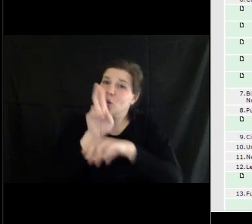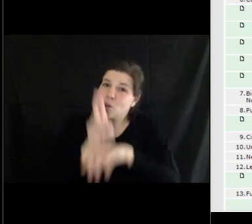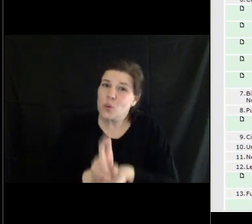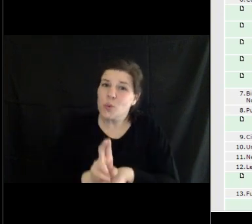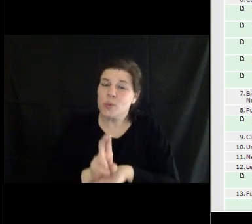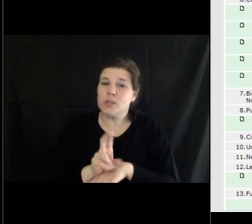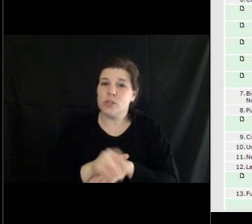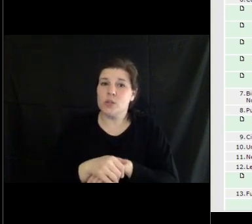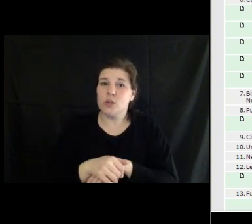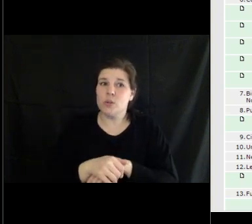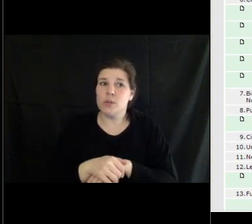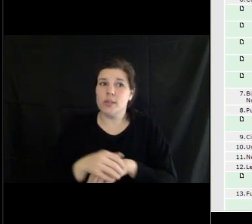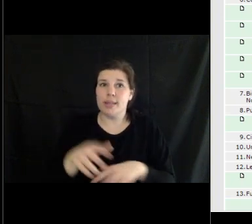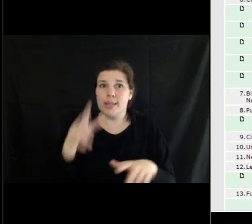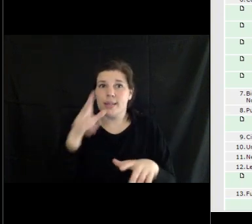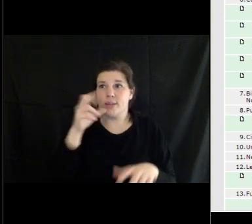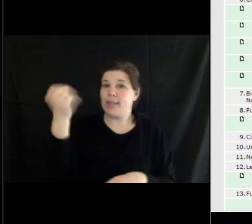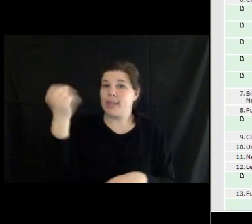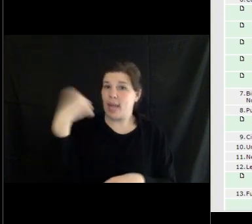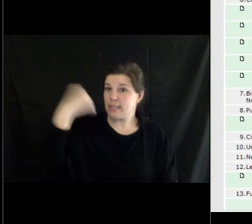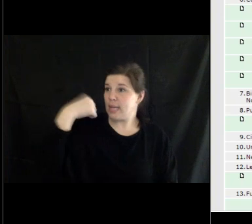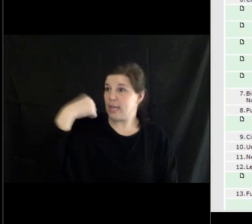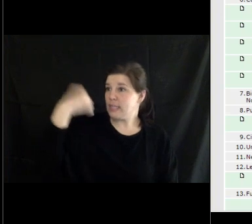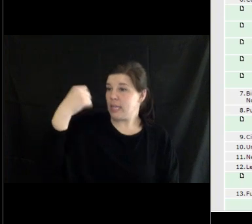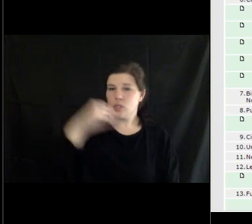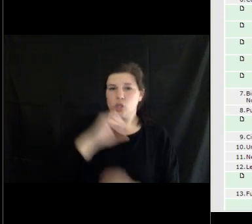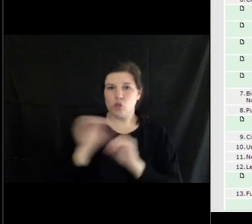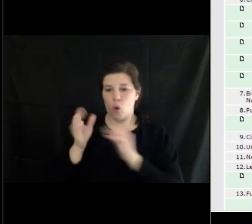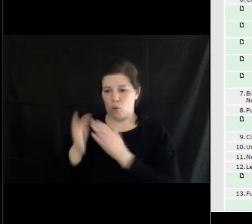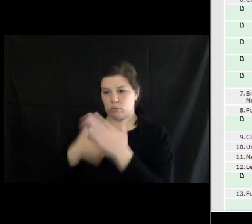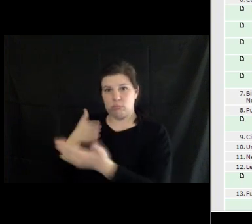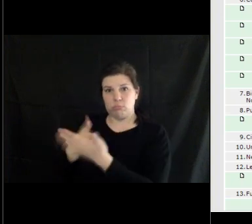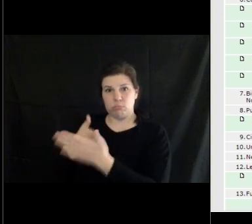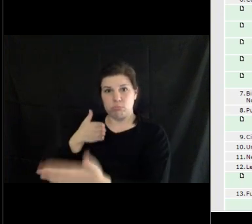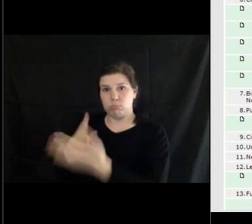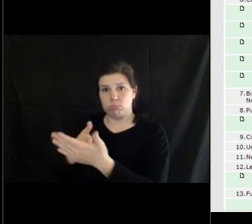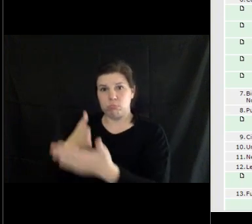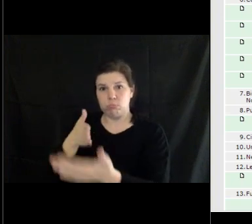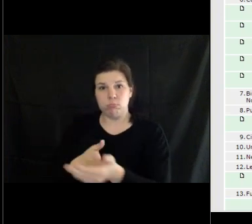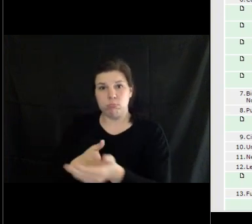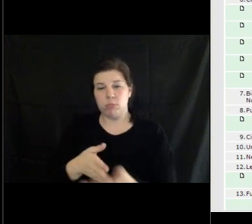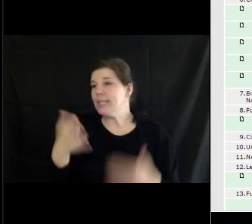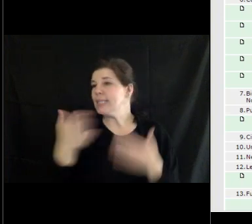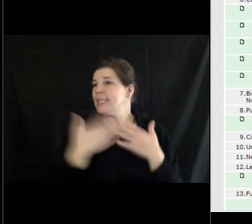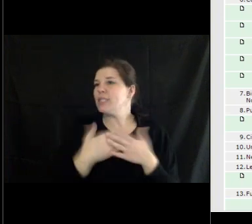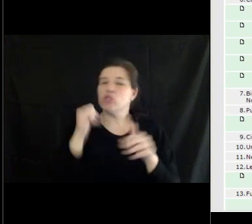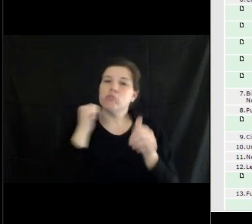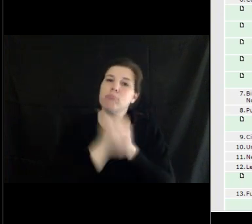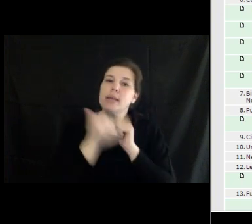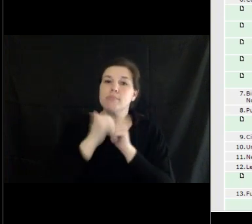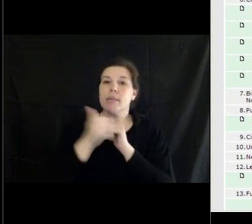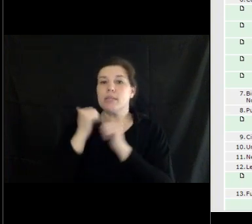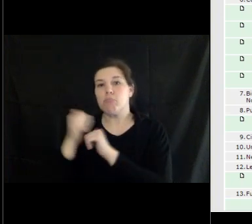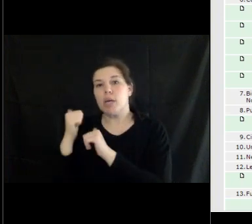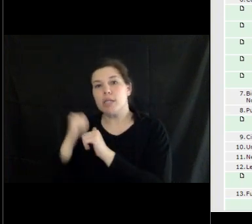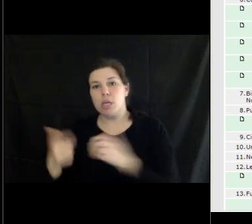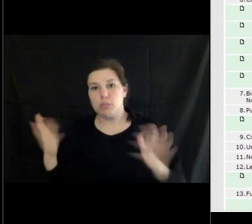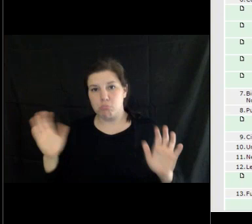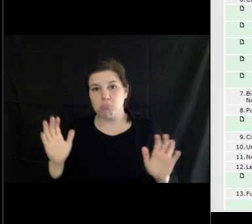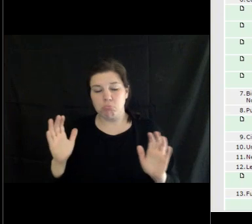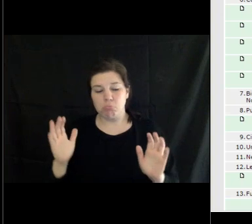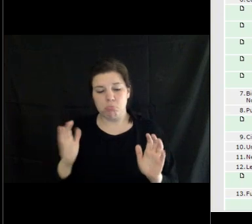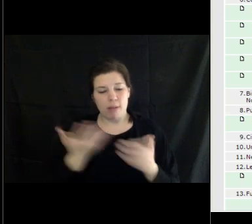a yes, yes, yes, yes, no opposition in a meeting, and they just pass things and things just happen inside of the